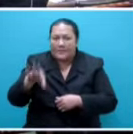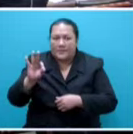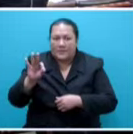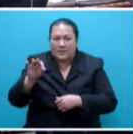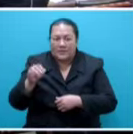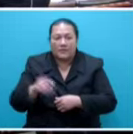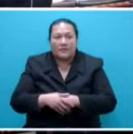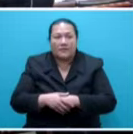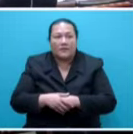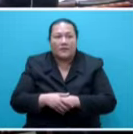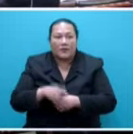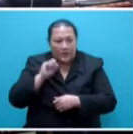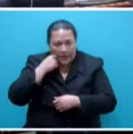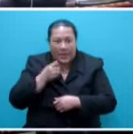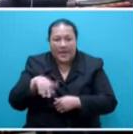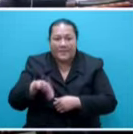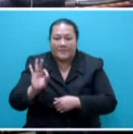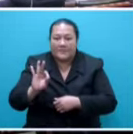which is inevitable.